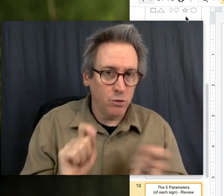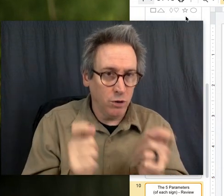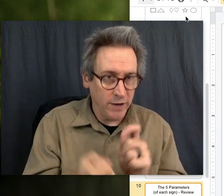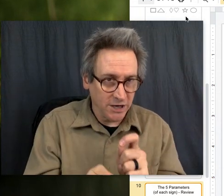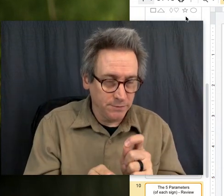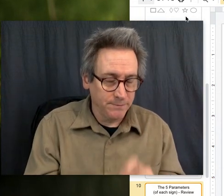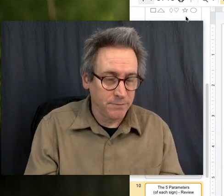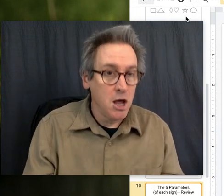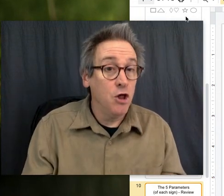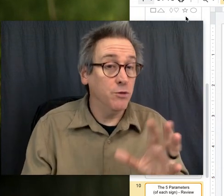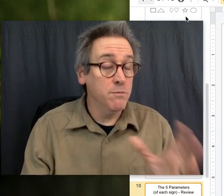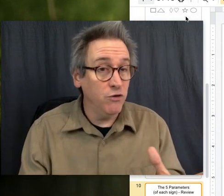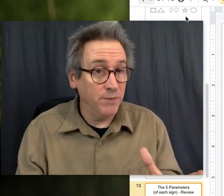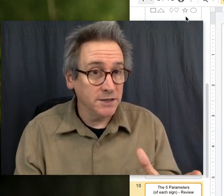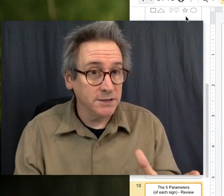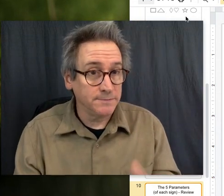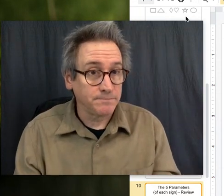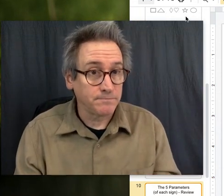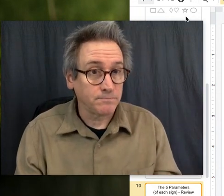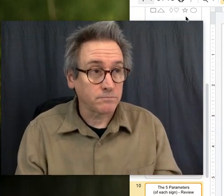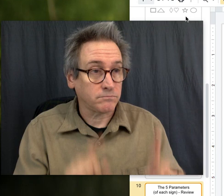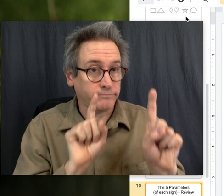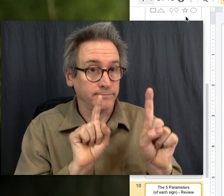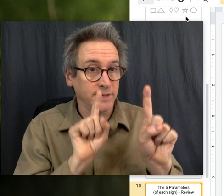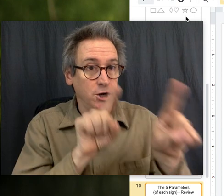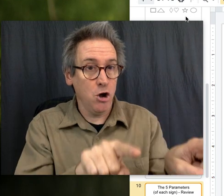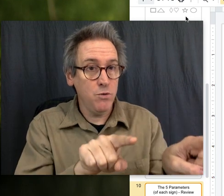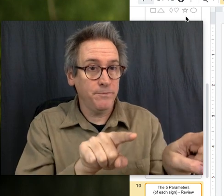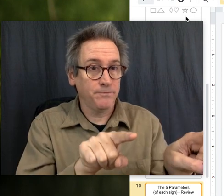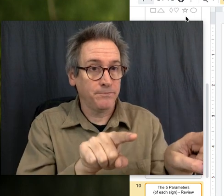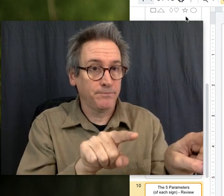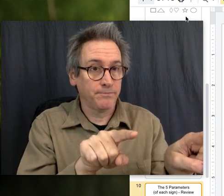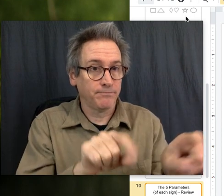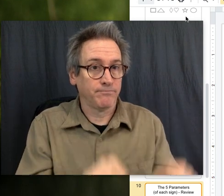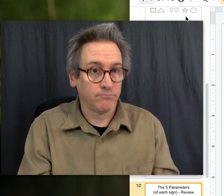So location. The movement, go,